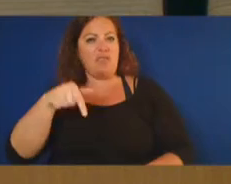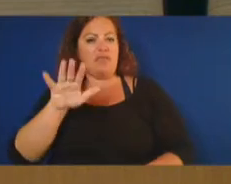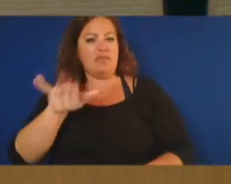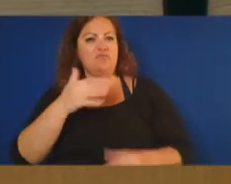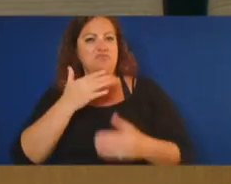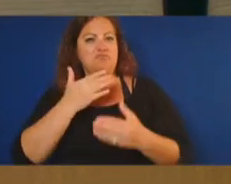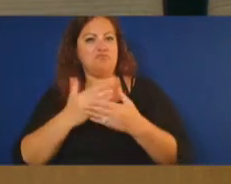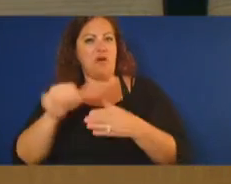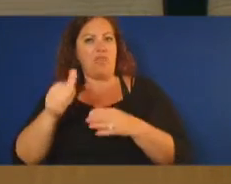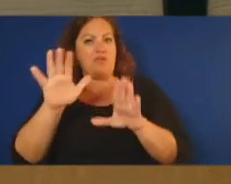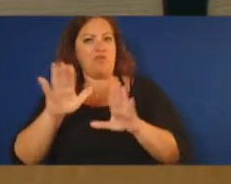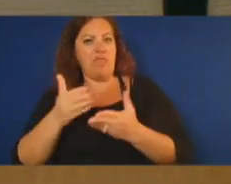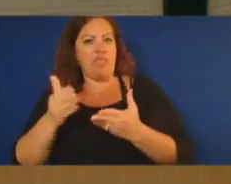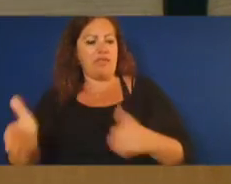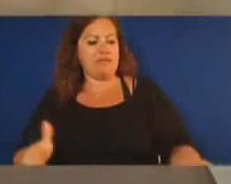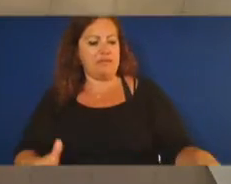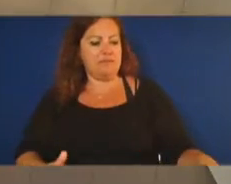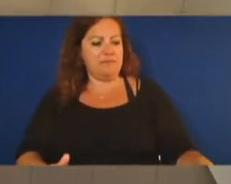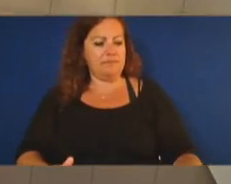great things